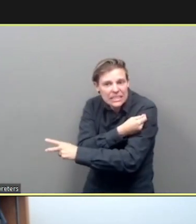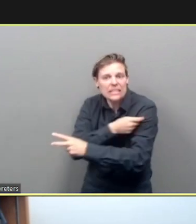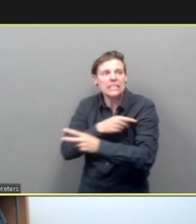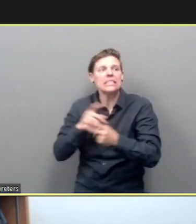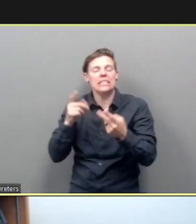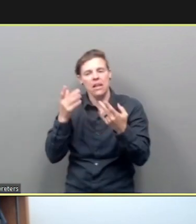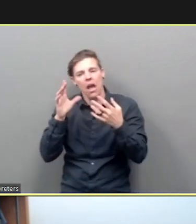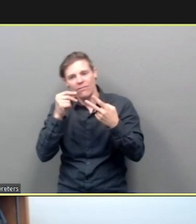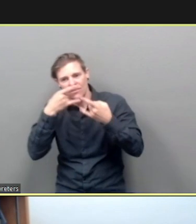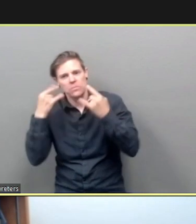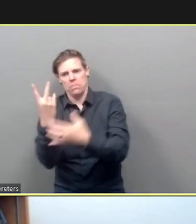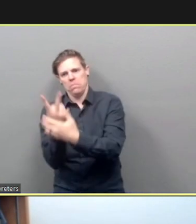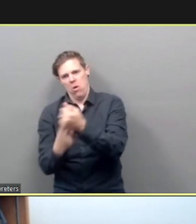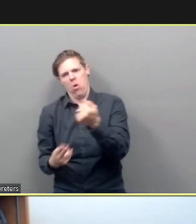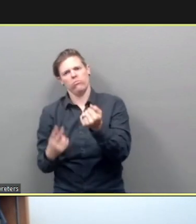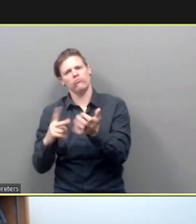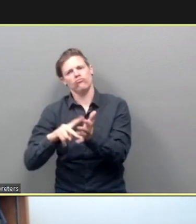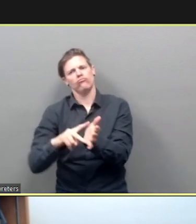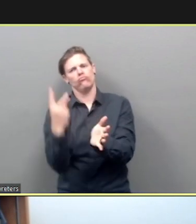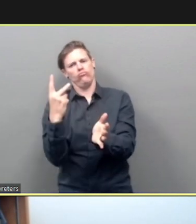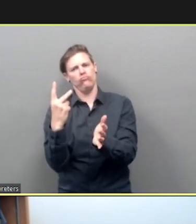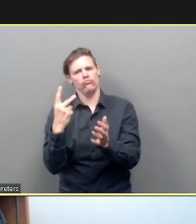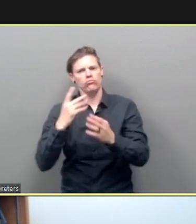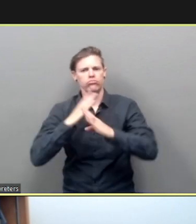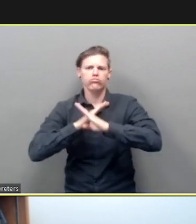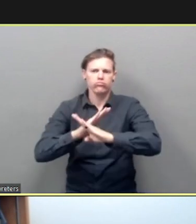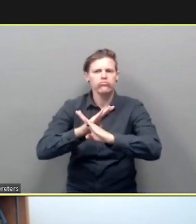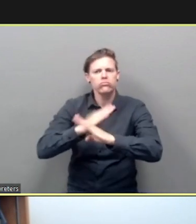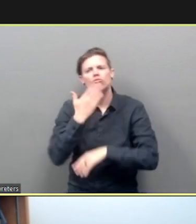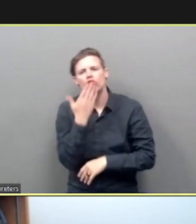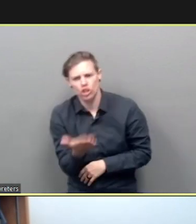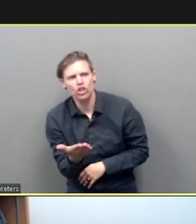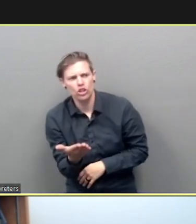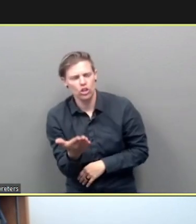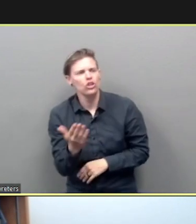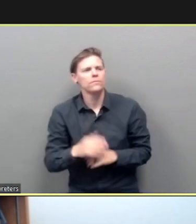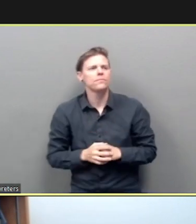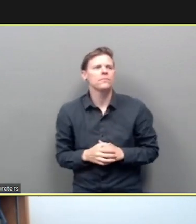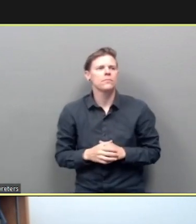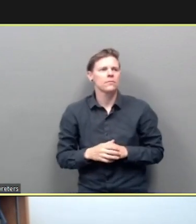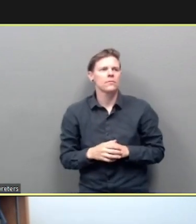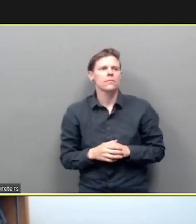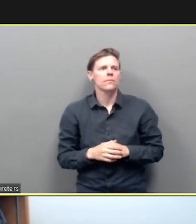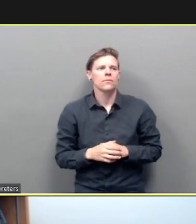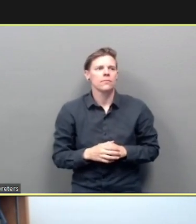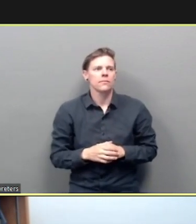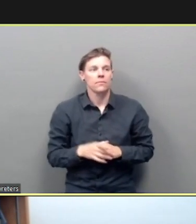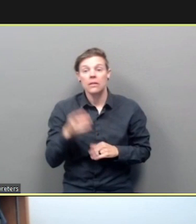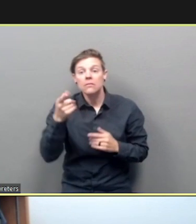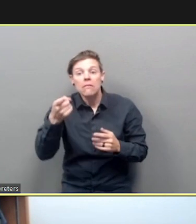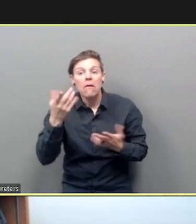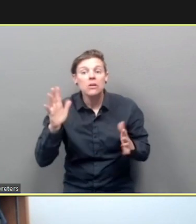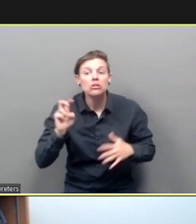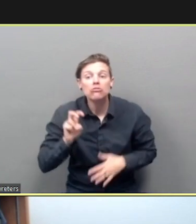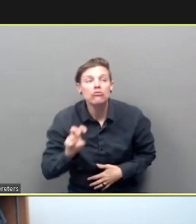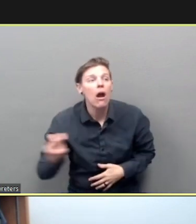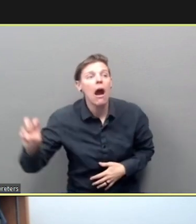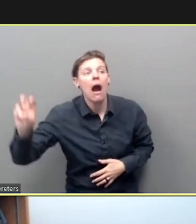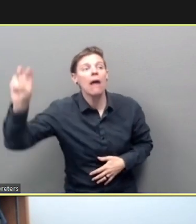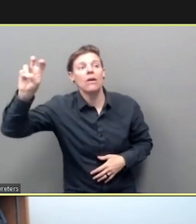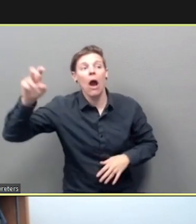mention, we consider delaying any travel plans if you're not fully